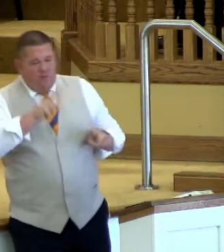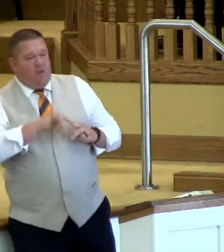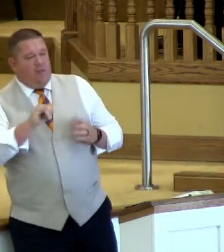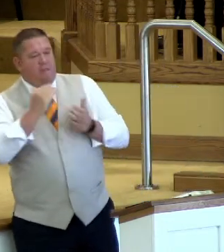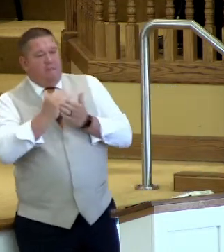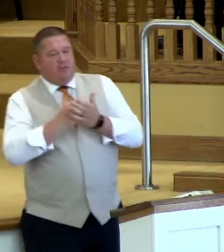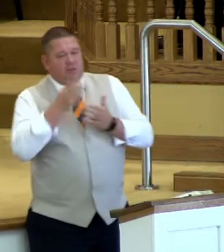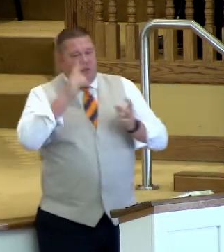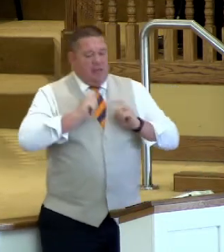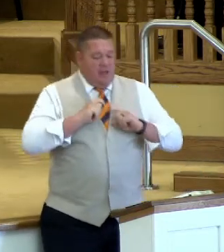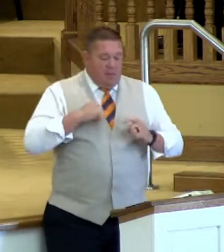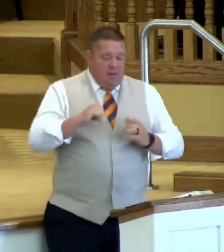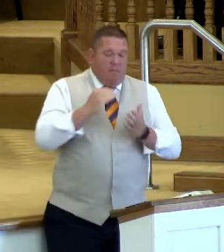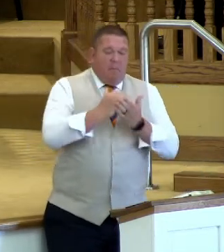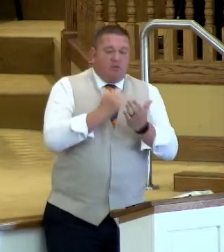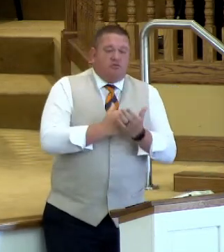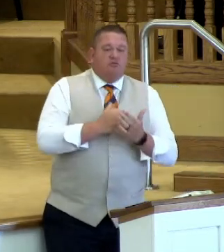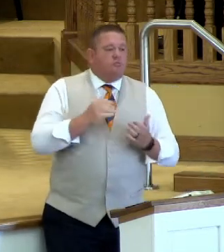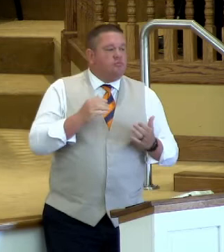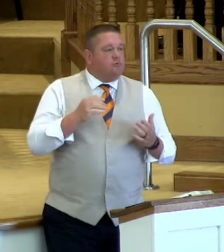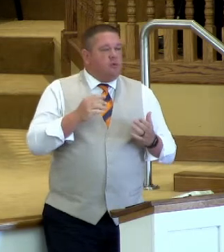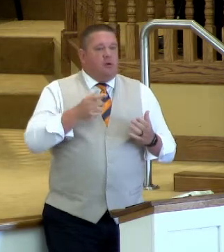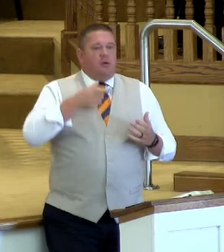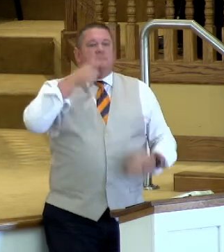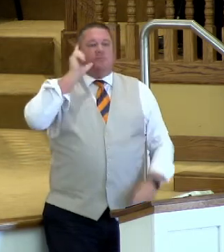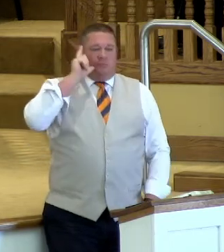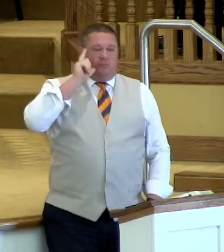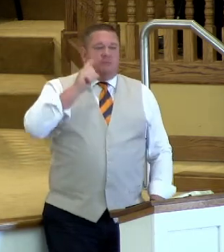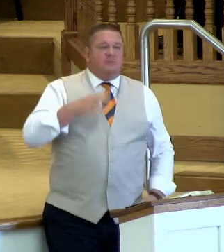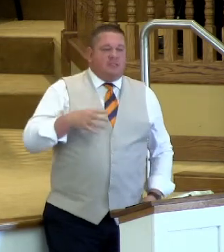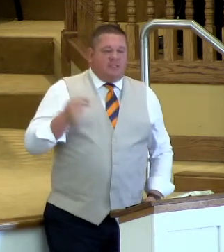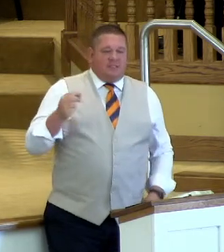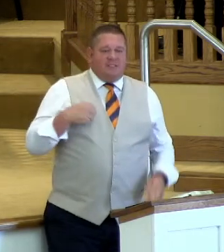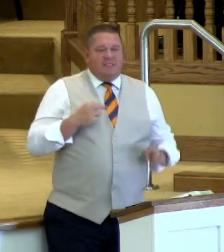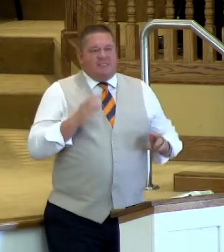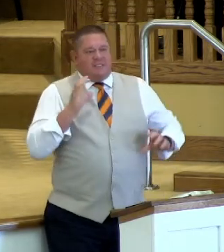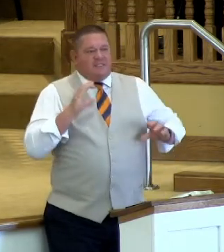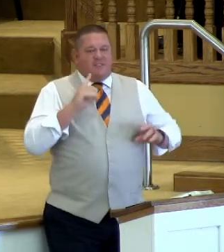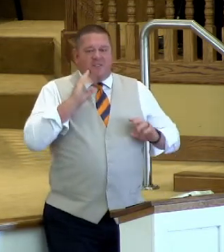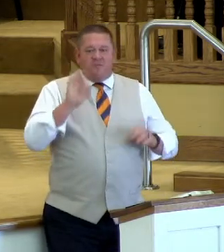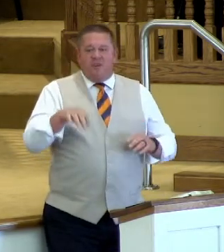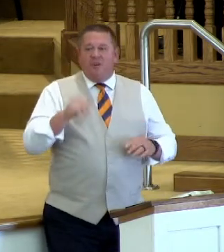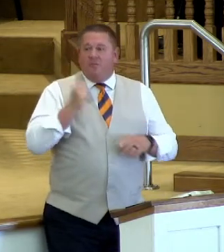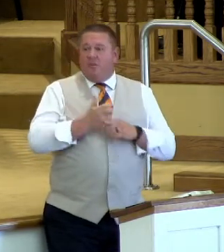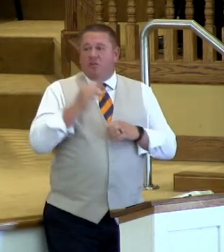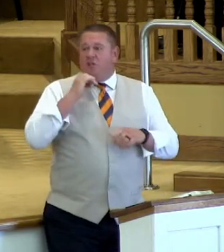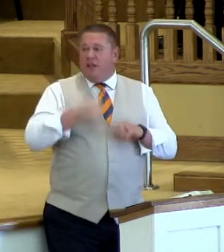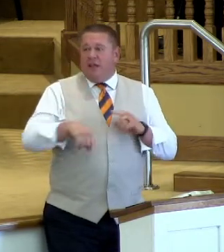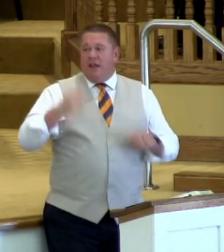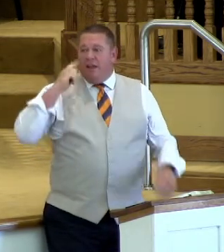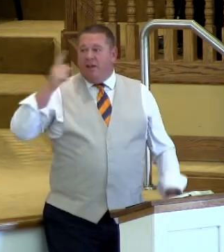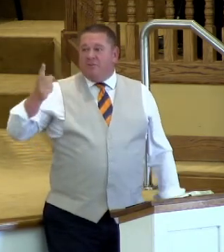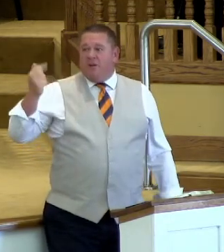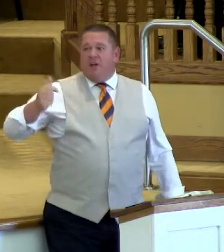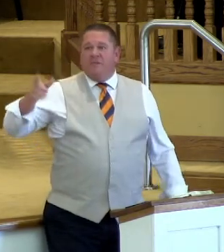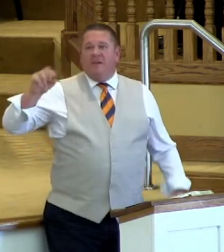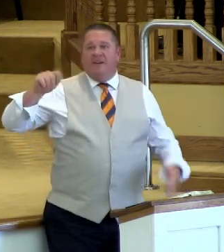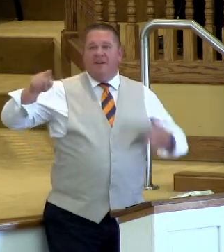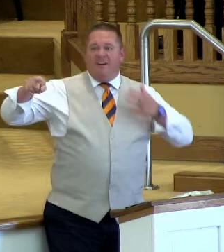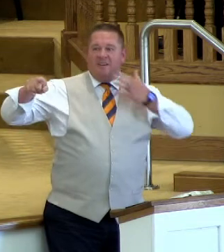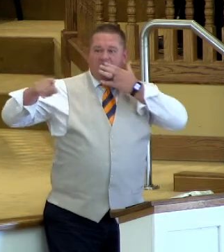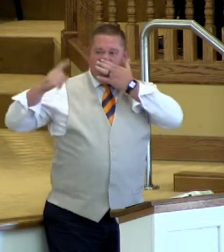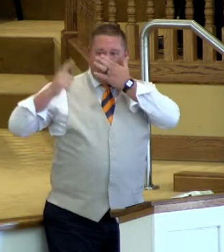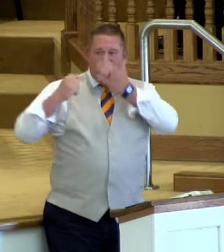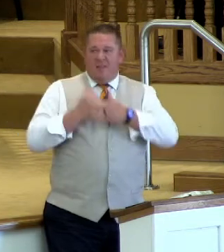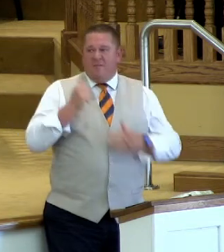forward to this message. God gave me this message a while ago. Brother Charlie can't hear it. He wants someone to help him out there.